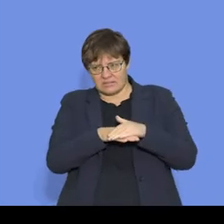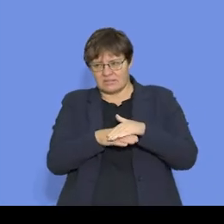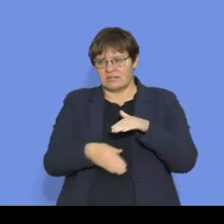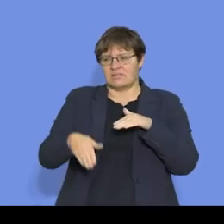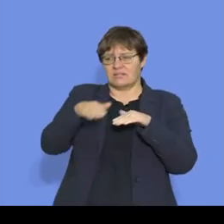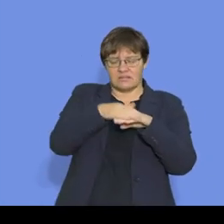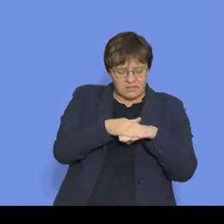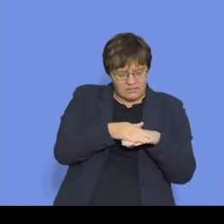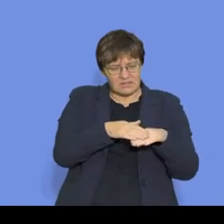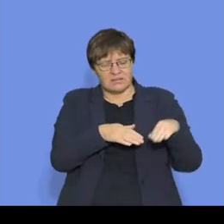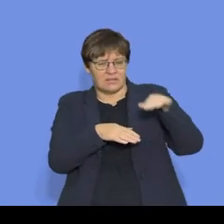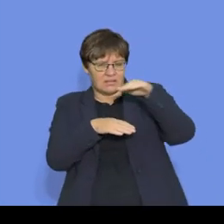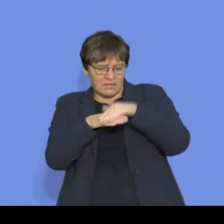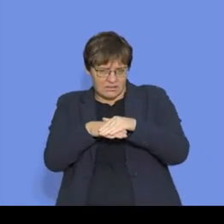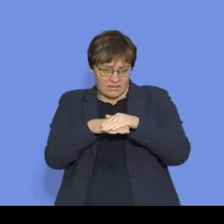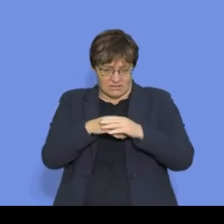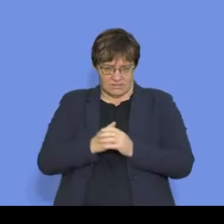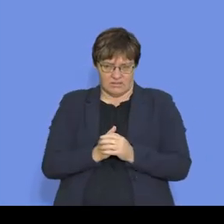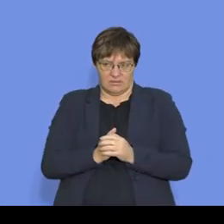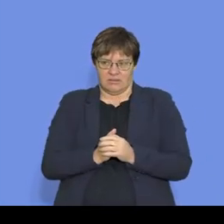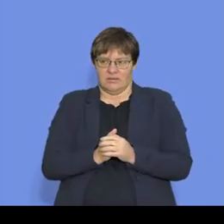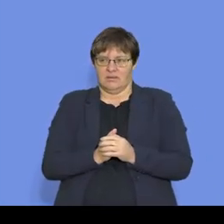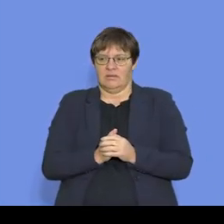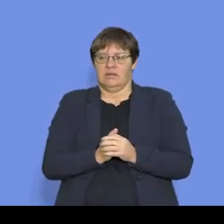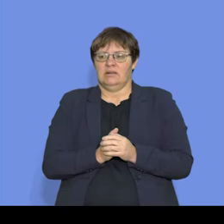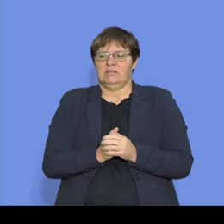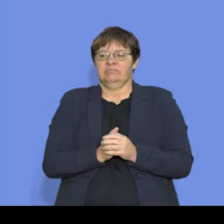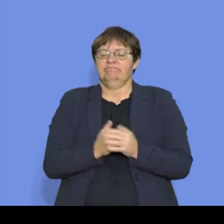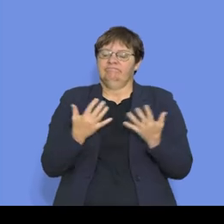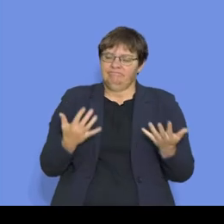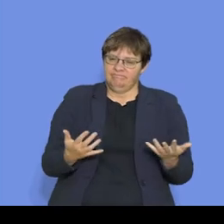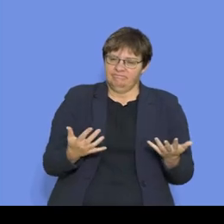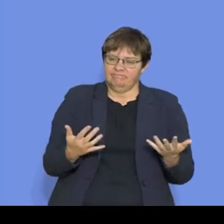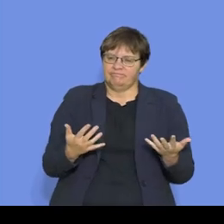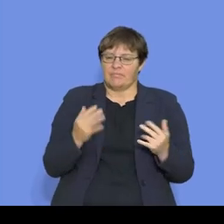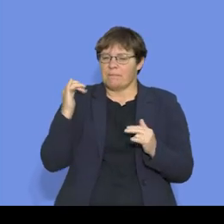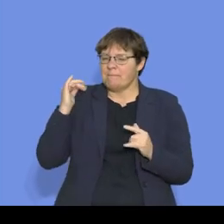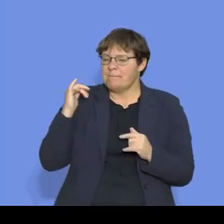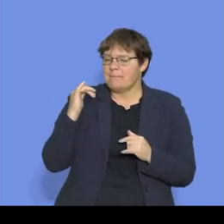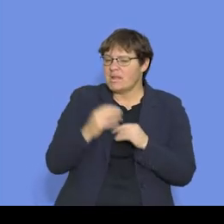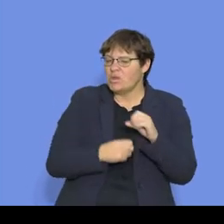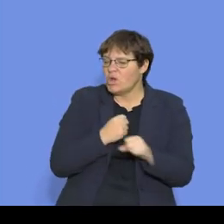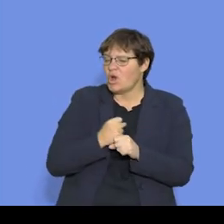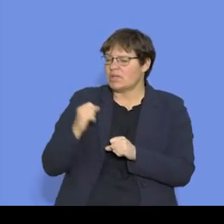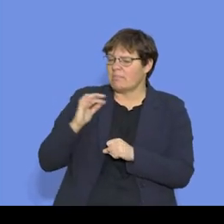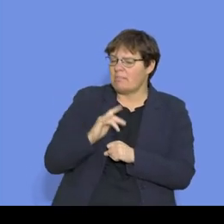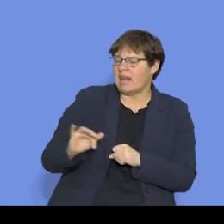of sediment is laid down on top of the skeleton. Then, over millions of